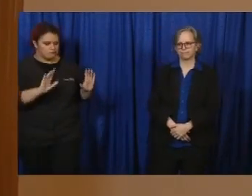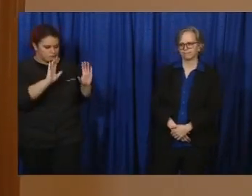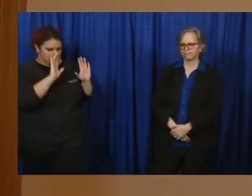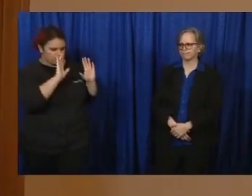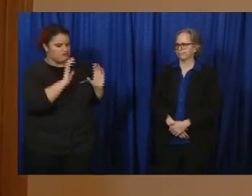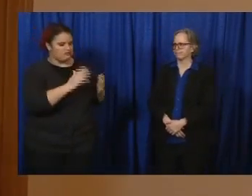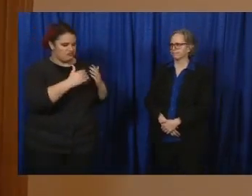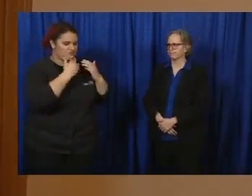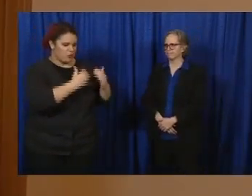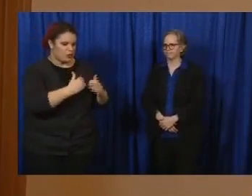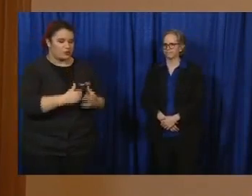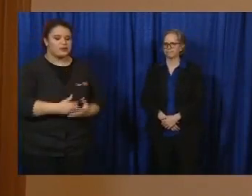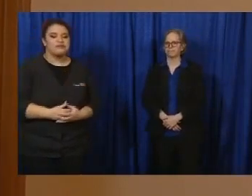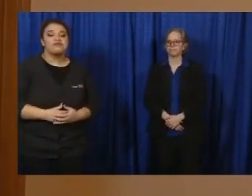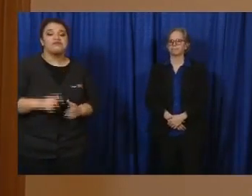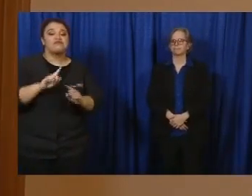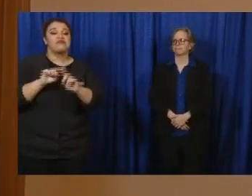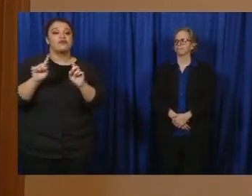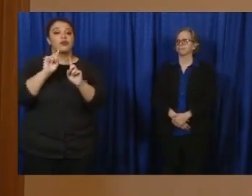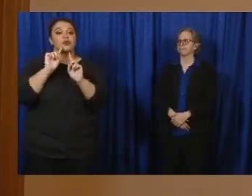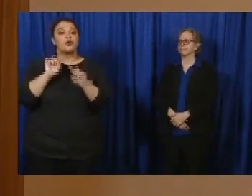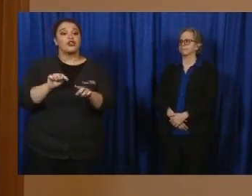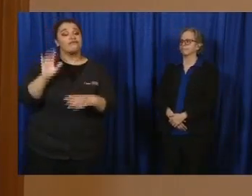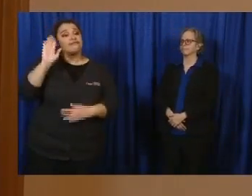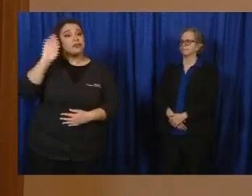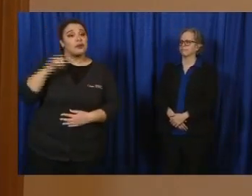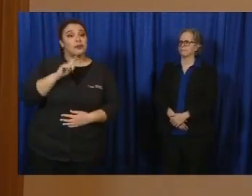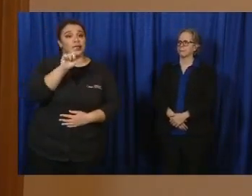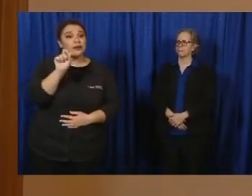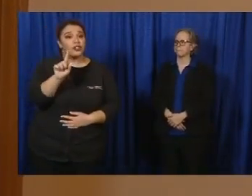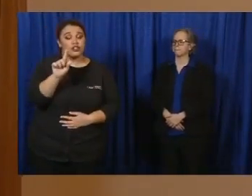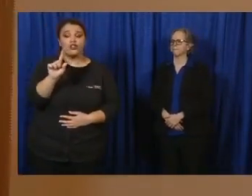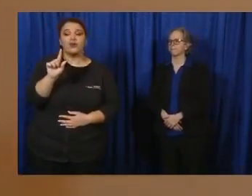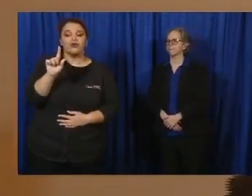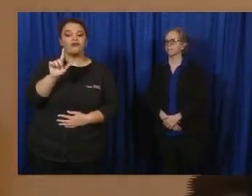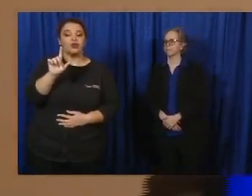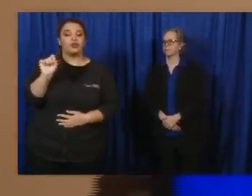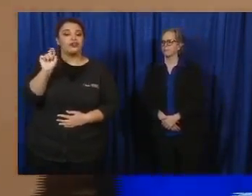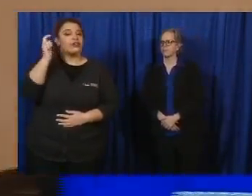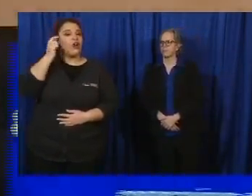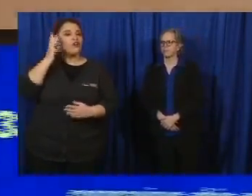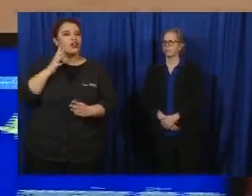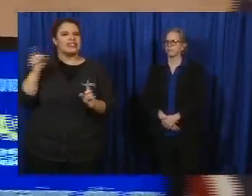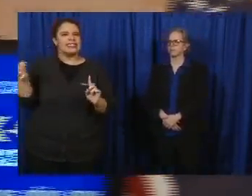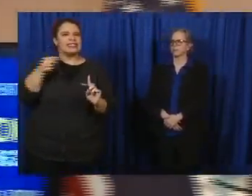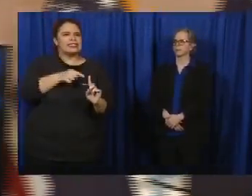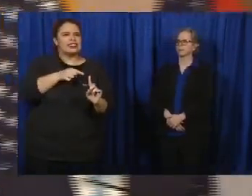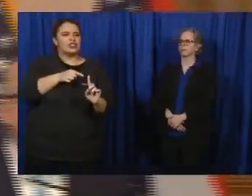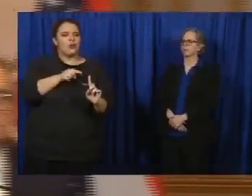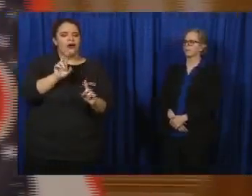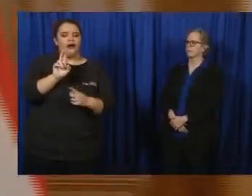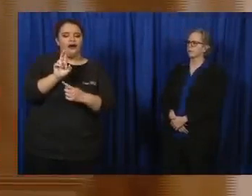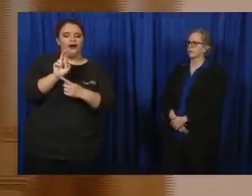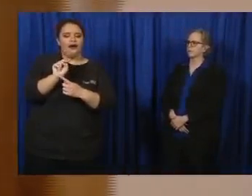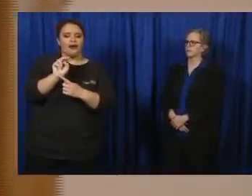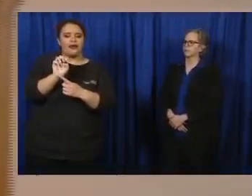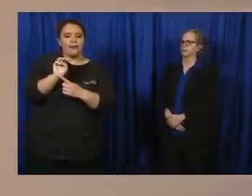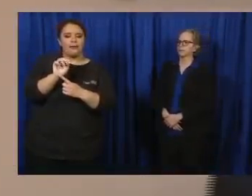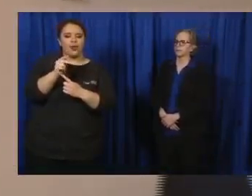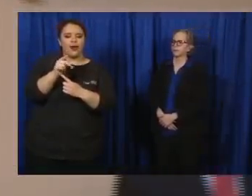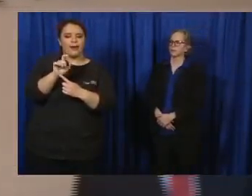Ben Garberg with ABC6 and Fox 20 in Columbus. My question's for Lieutenant Governor Husted about unemployment benefits. Last week, you told us about